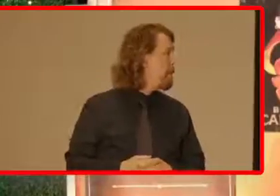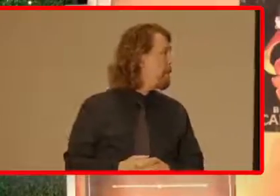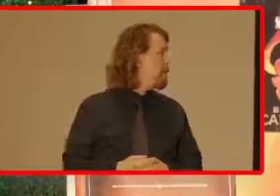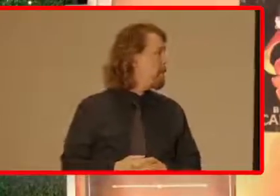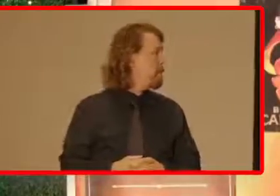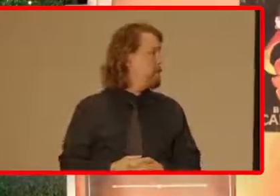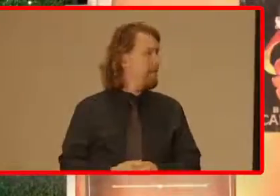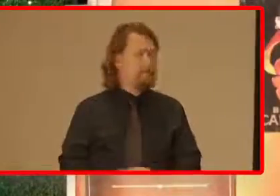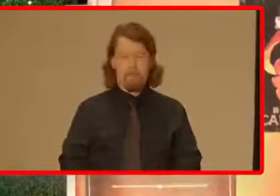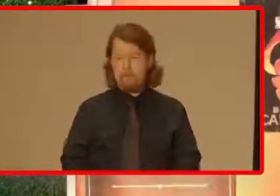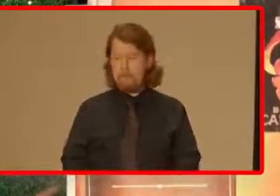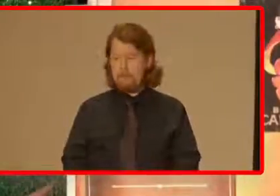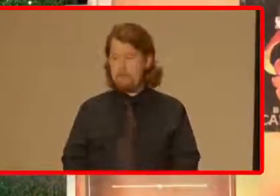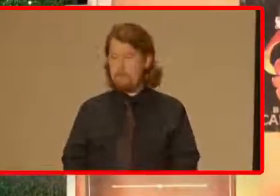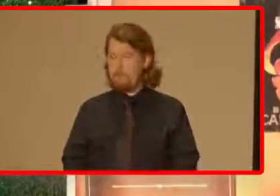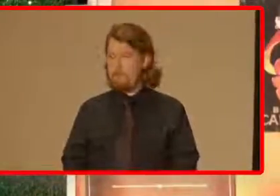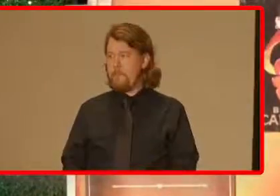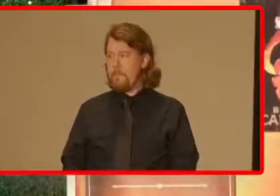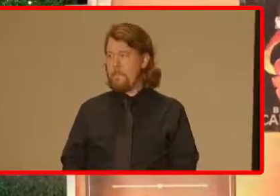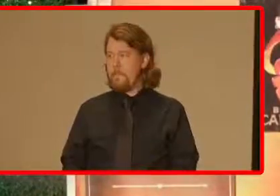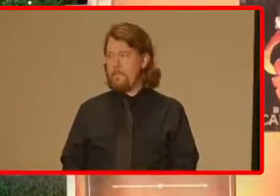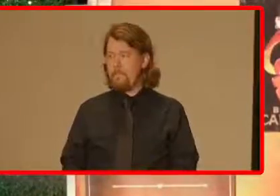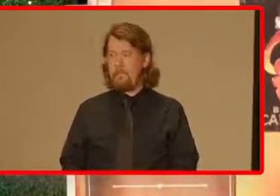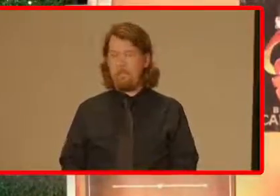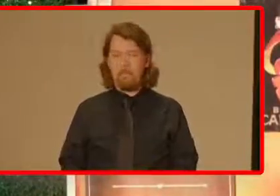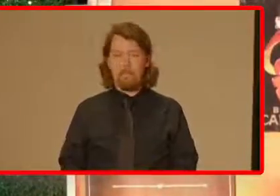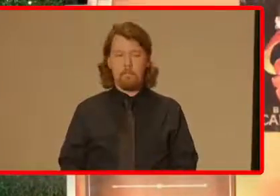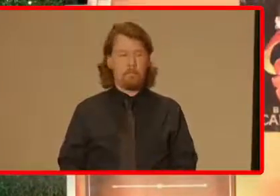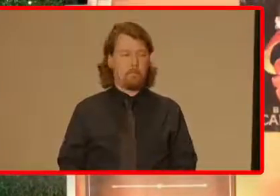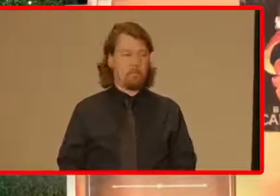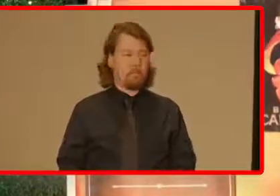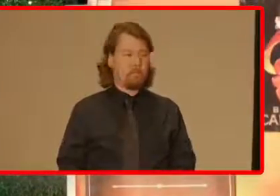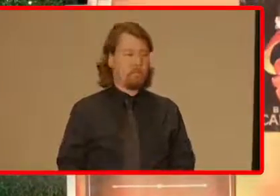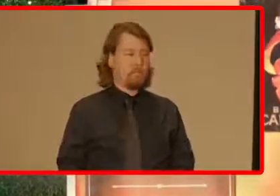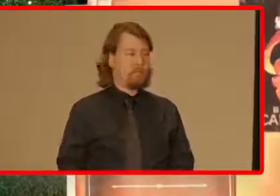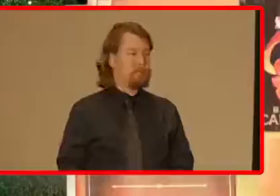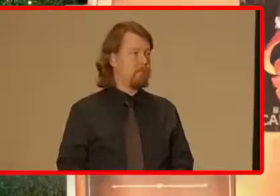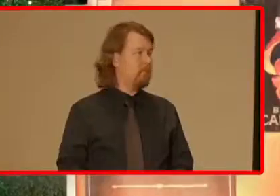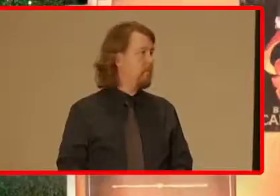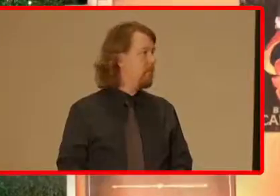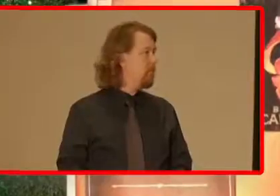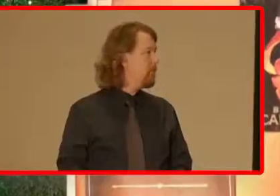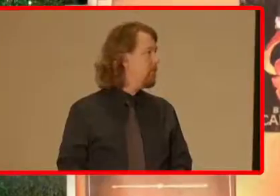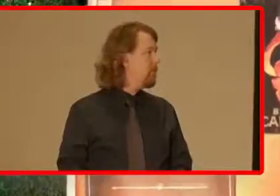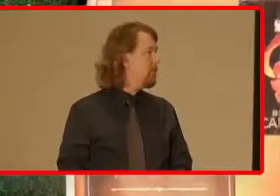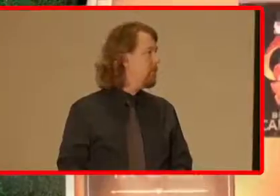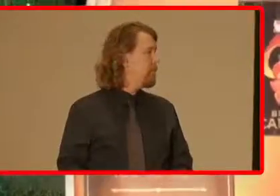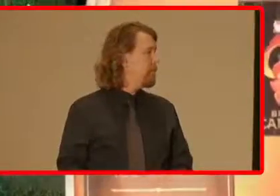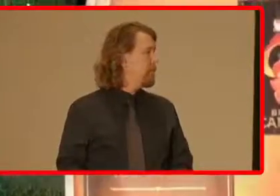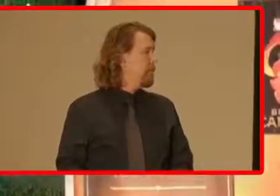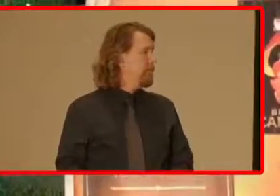I'm going to get you all up here and get them all down, and then we're going to keep it going because we're running live.